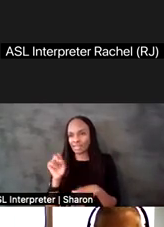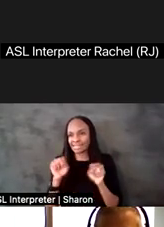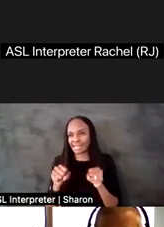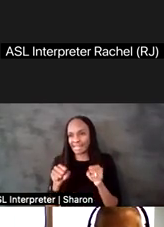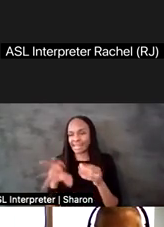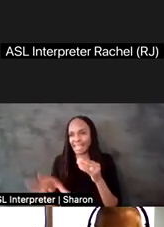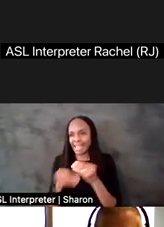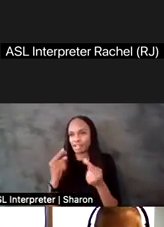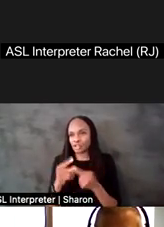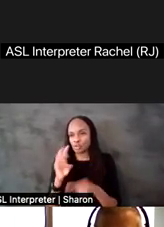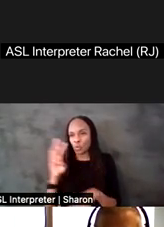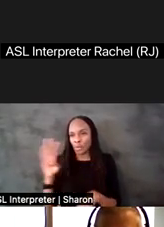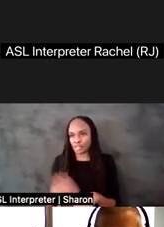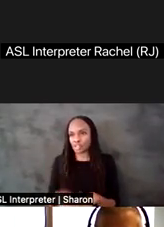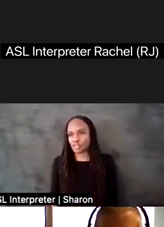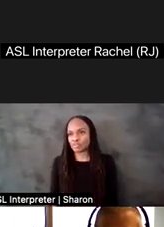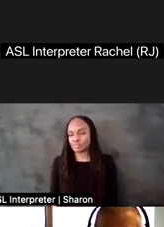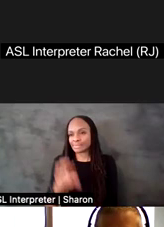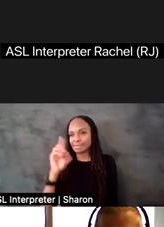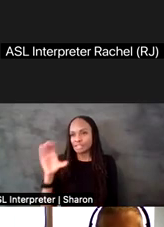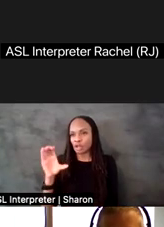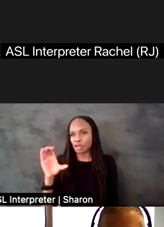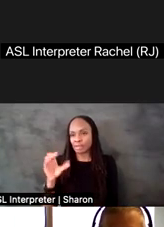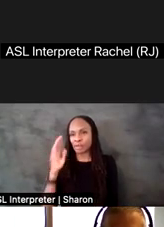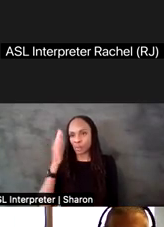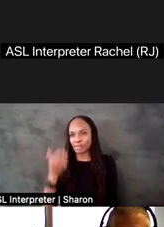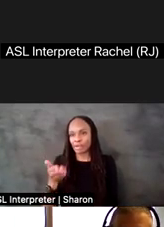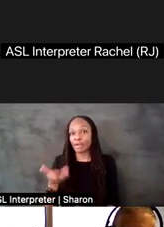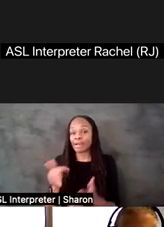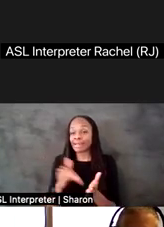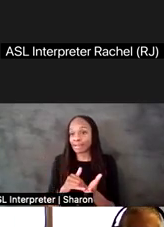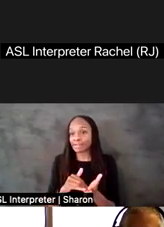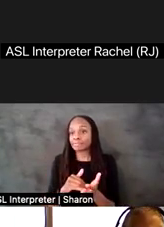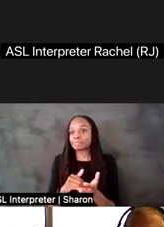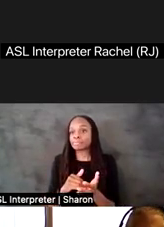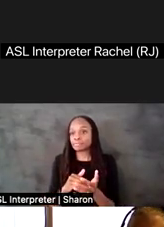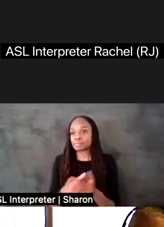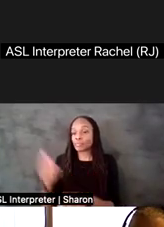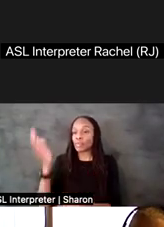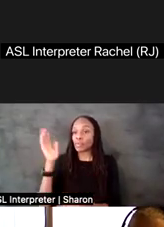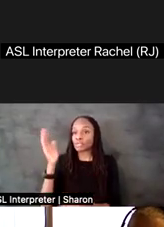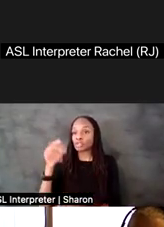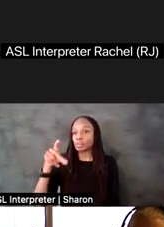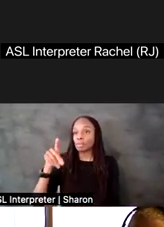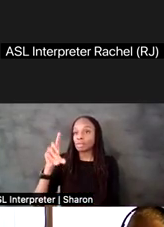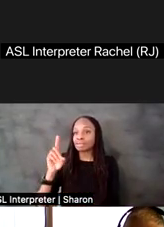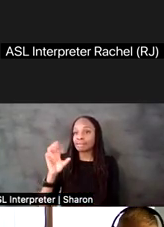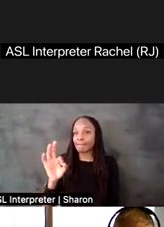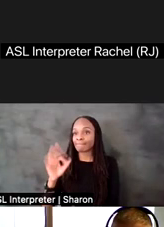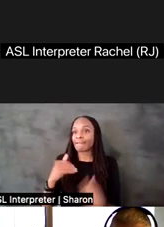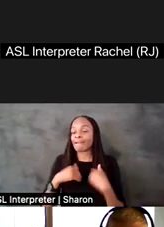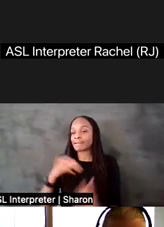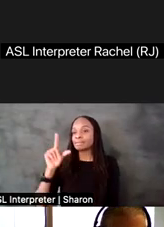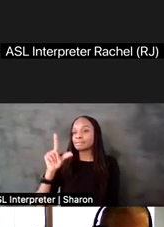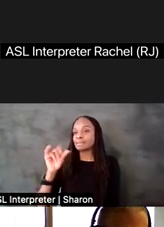page of what of a document that will be there. So again, the presentation PDF, which has the links,